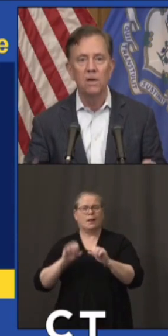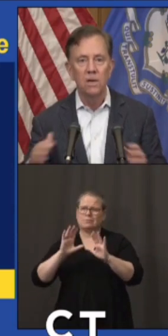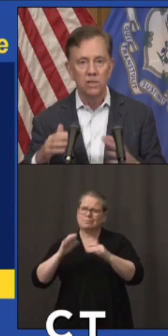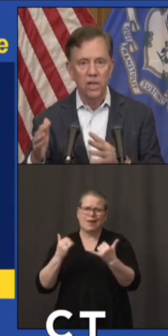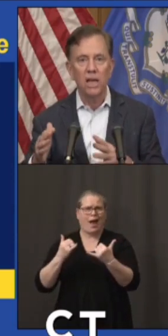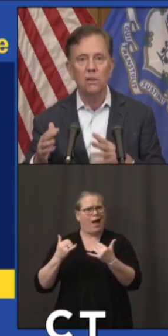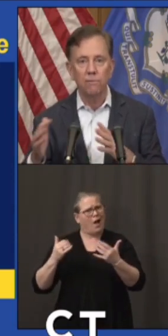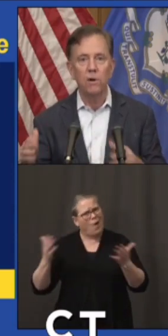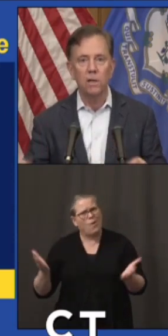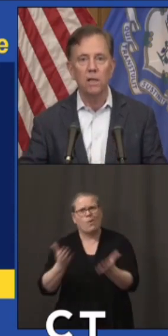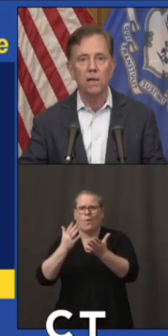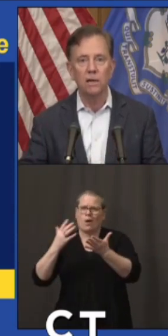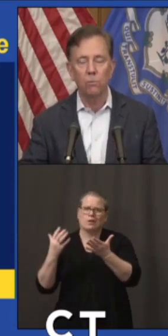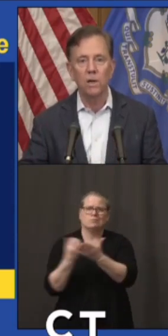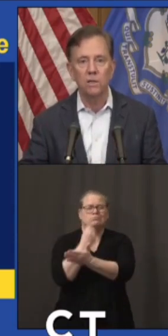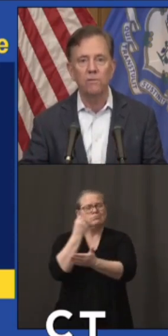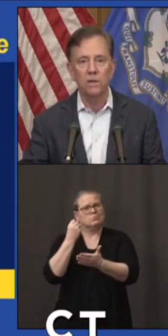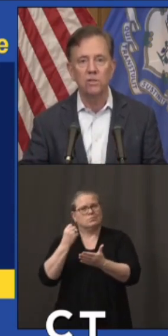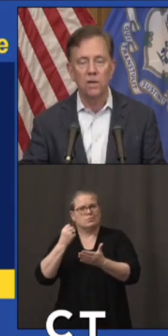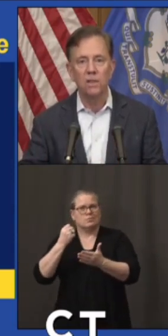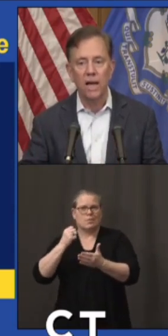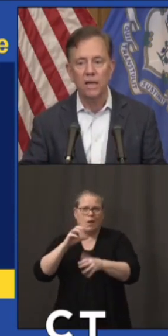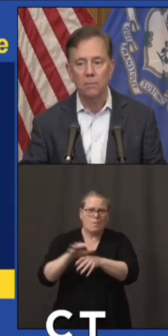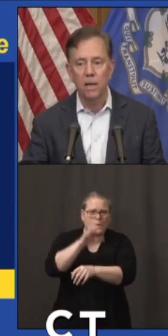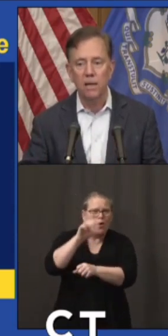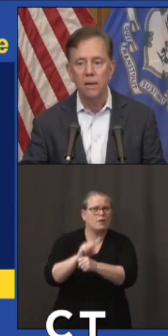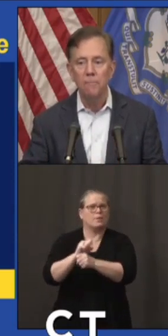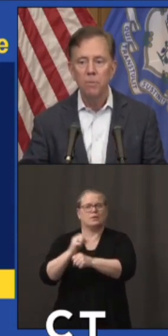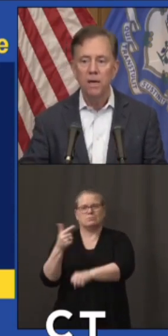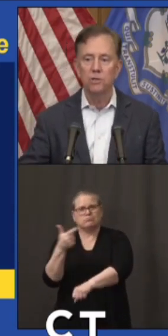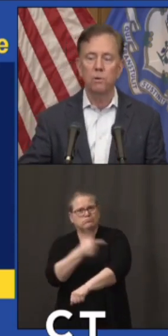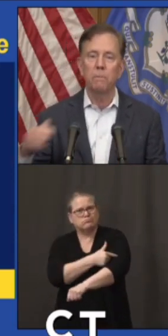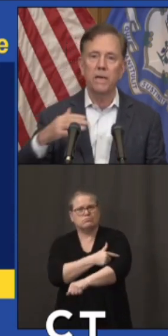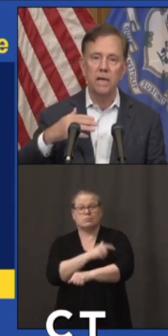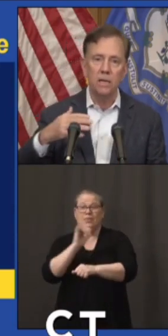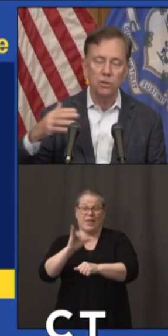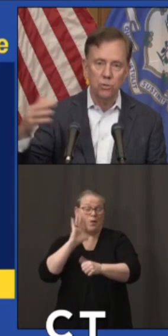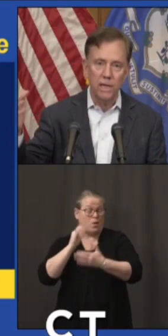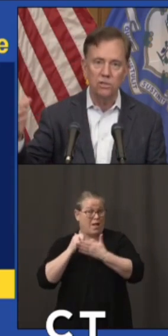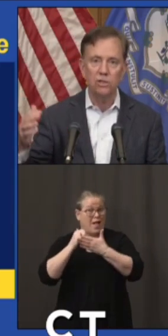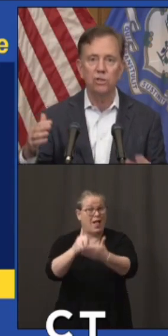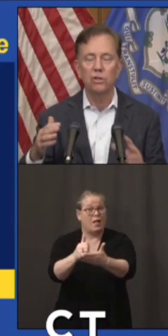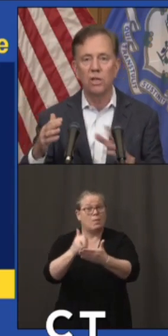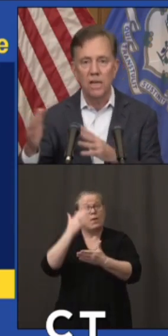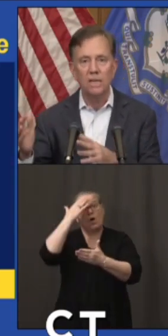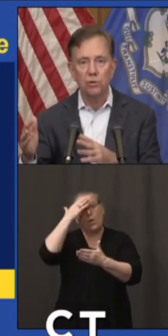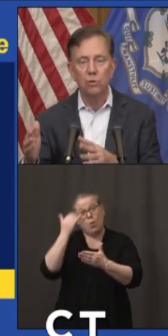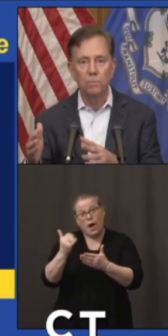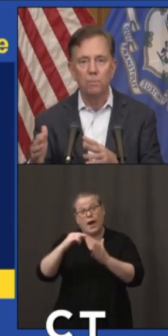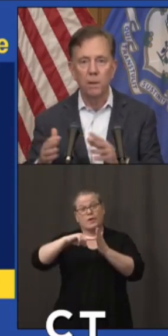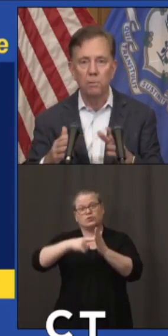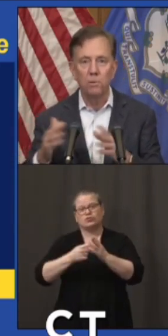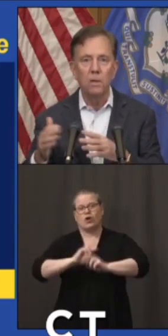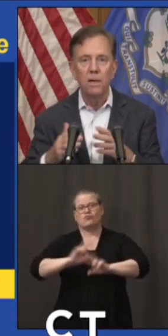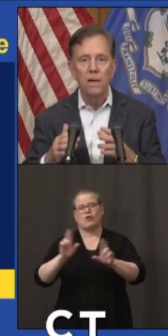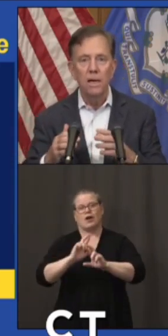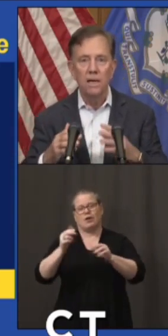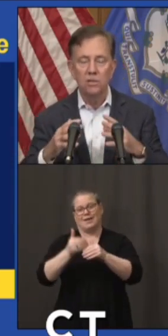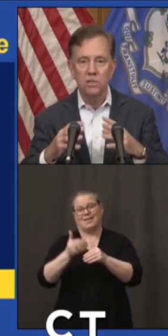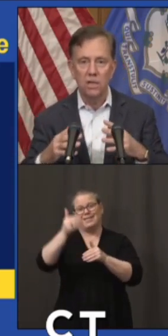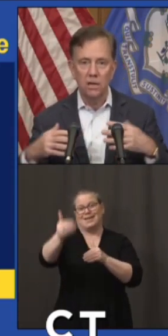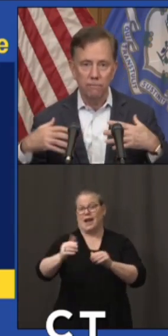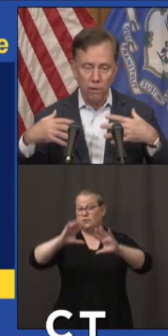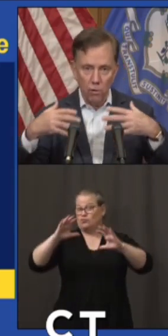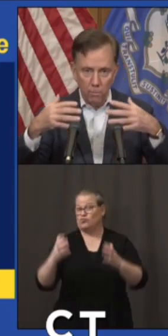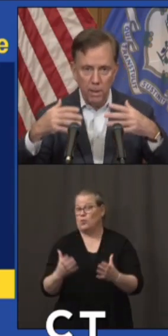now. Stay at the front of the line. What a difference that can make, because we're beginning the transition to the next group of people. And